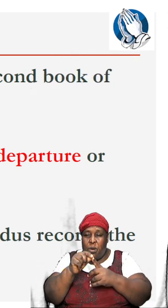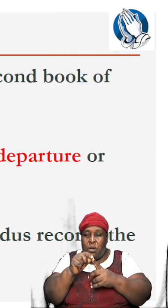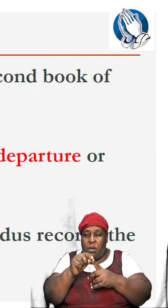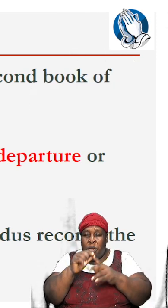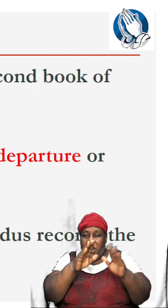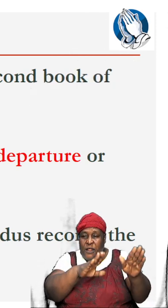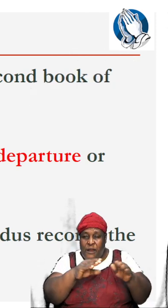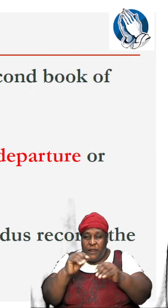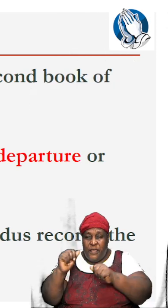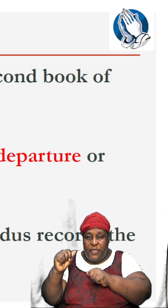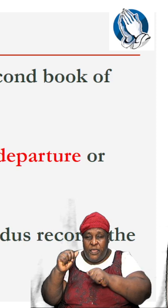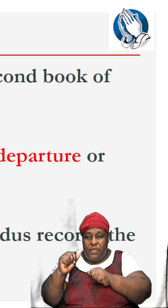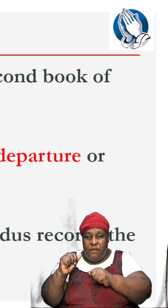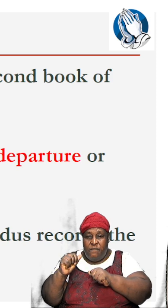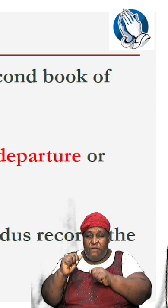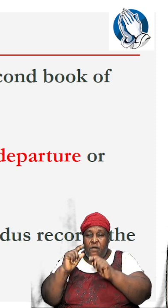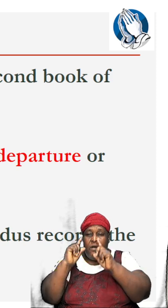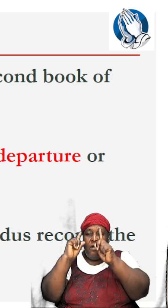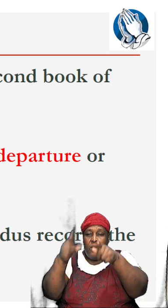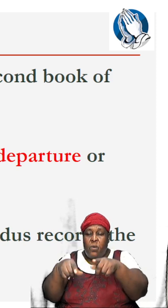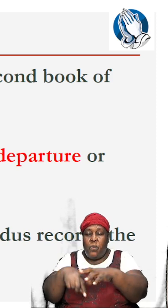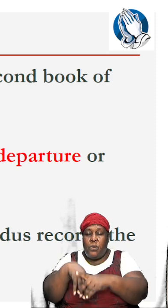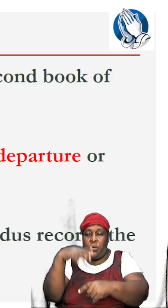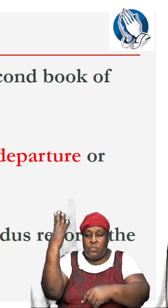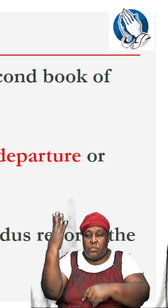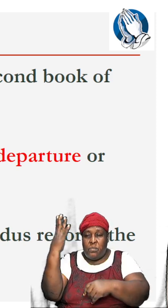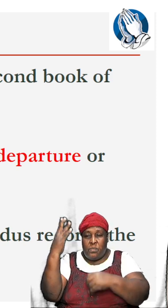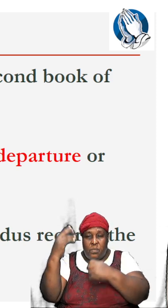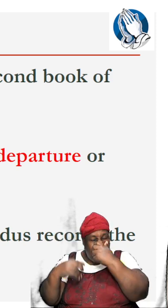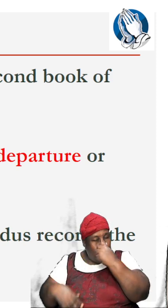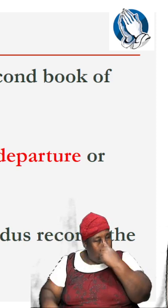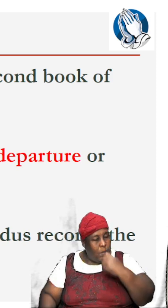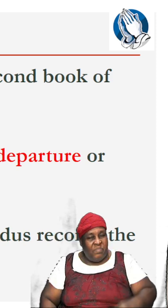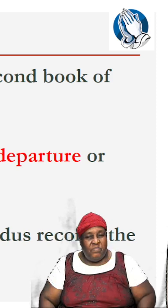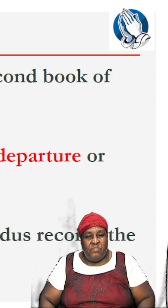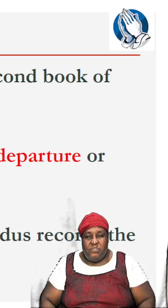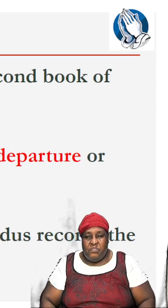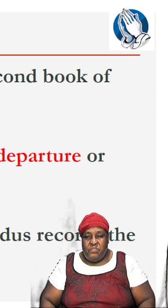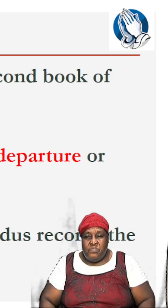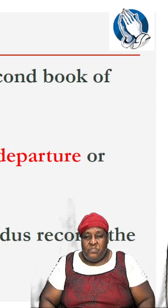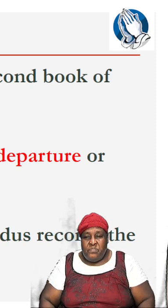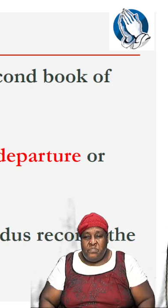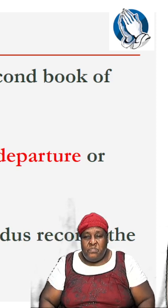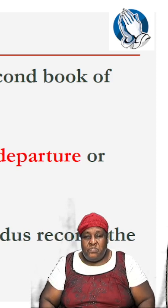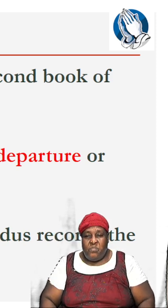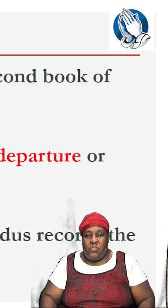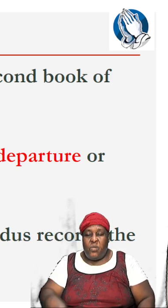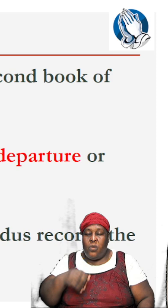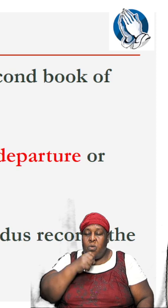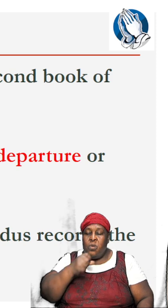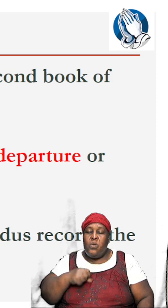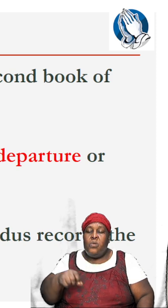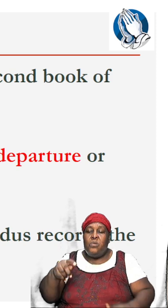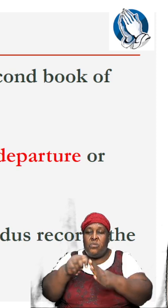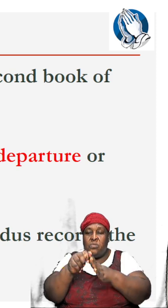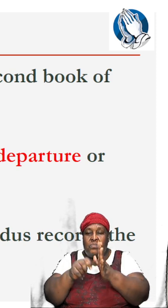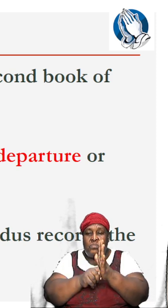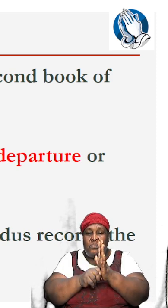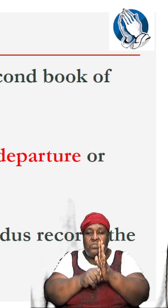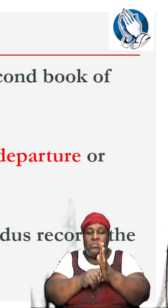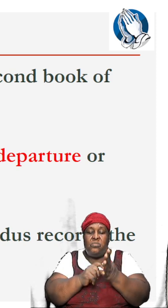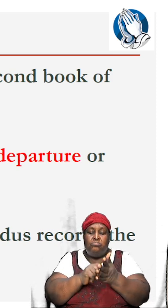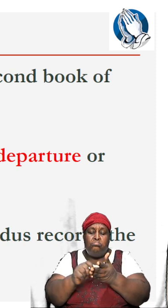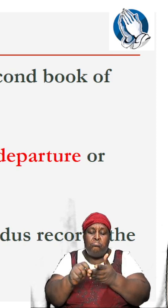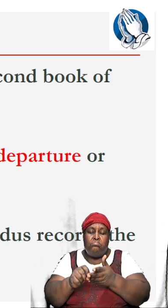departure or going out. So the Bible, as we know, the Old Testament was originally written